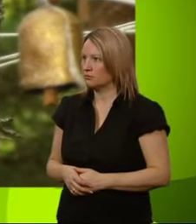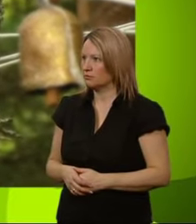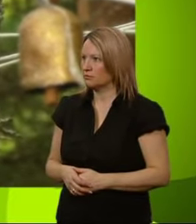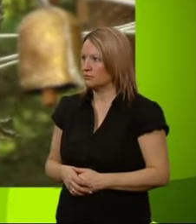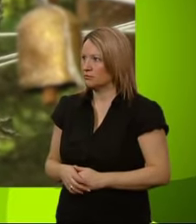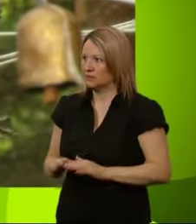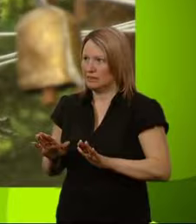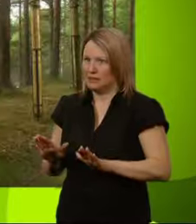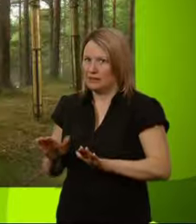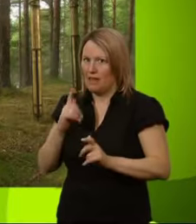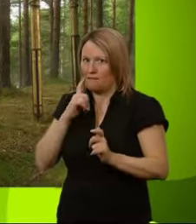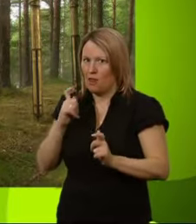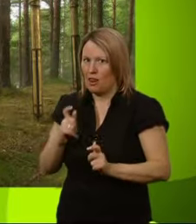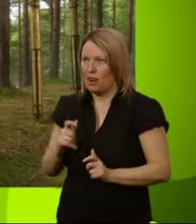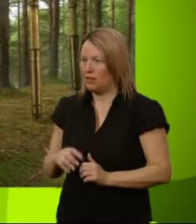Nearly there.